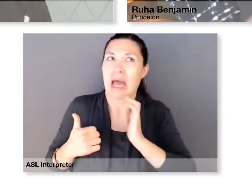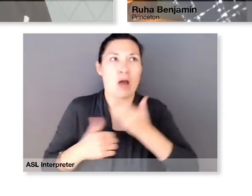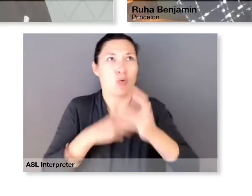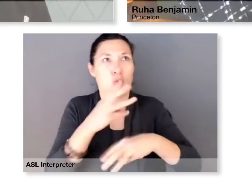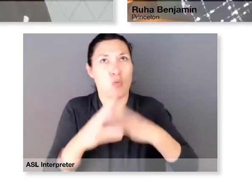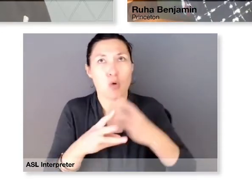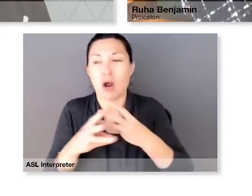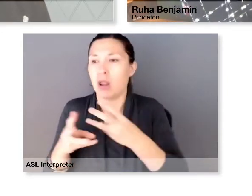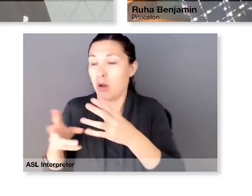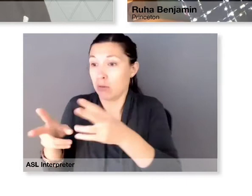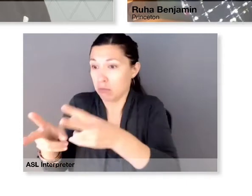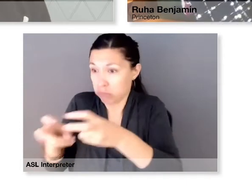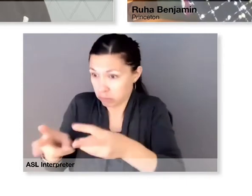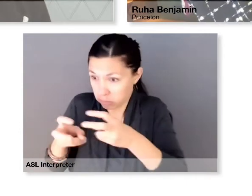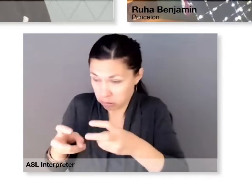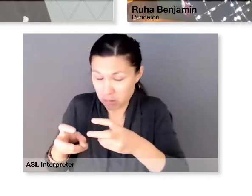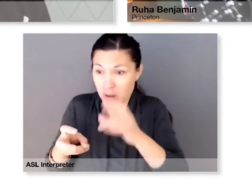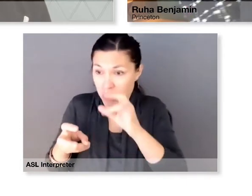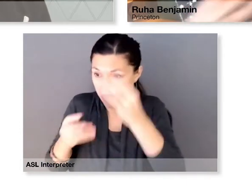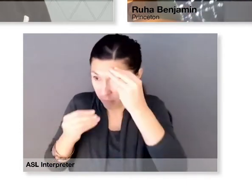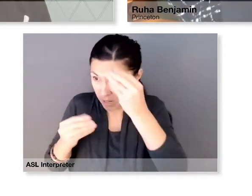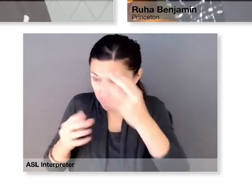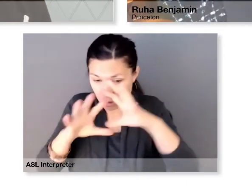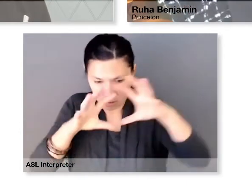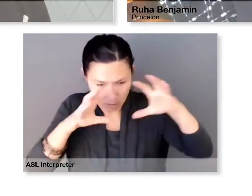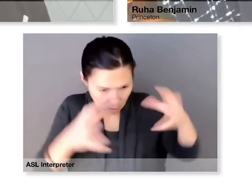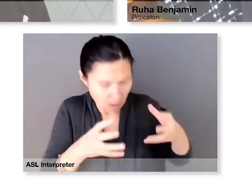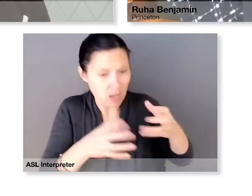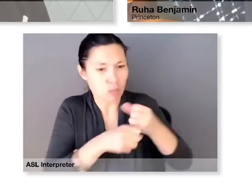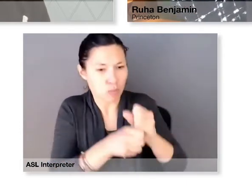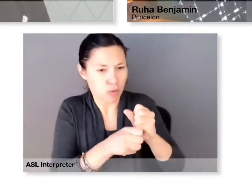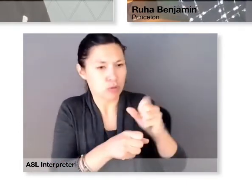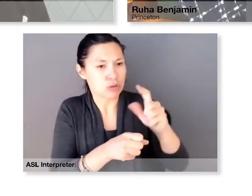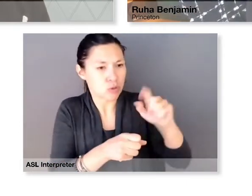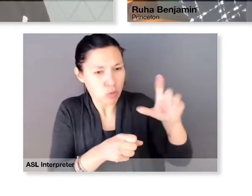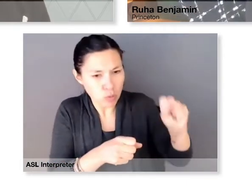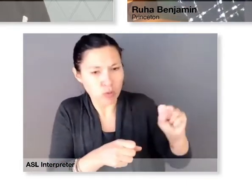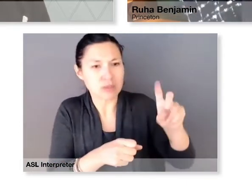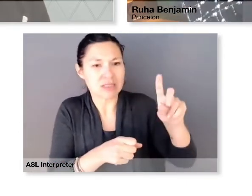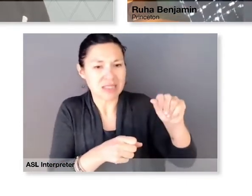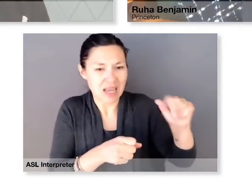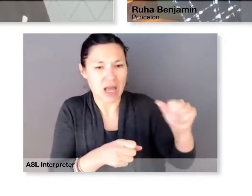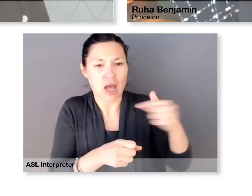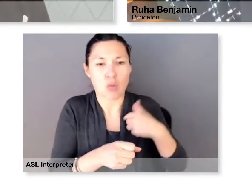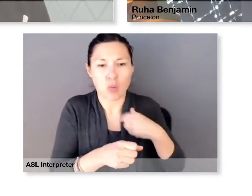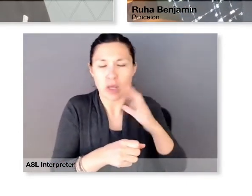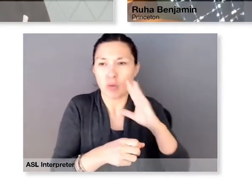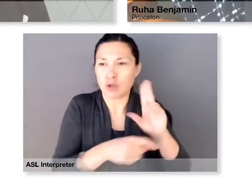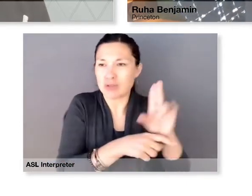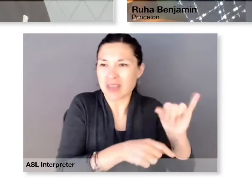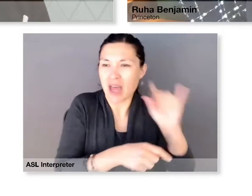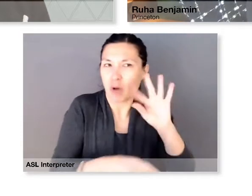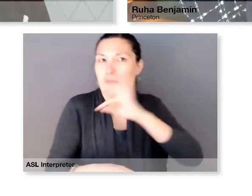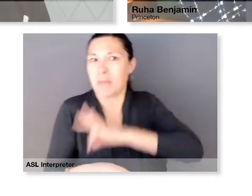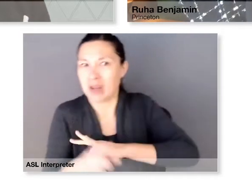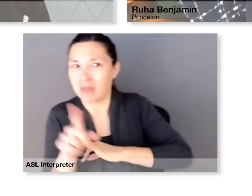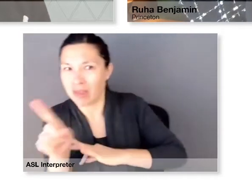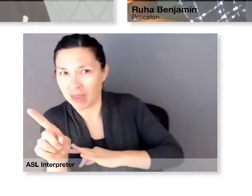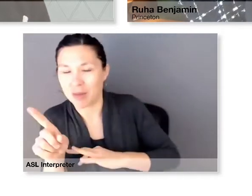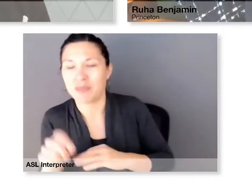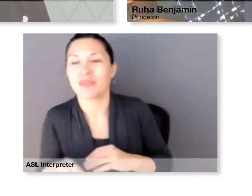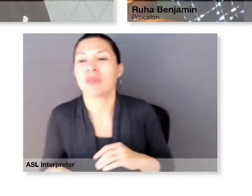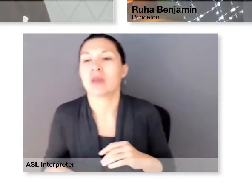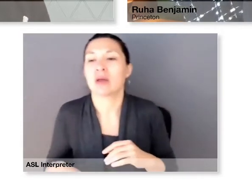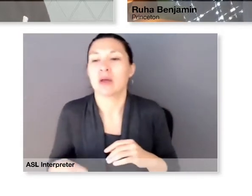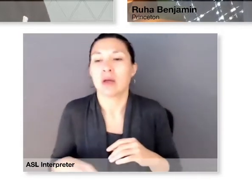the tools that would help them answer and intervene in those issues. And so one of the places that I'm trying to work on that